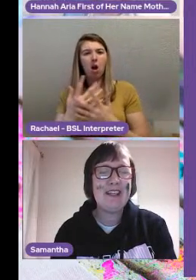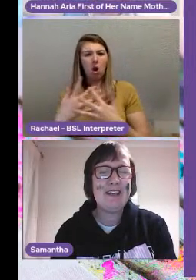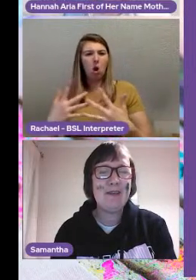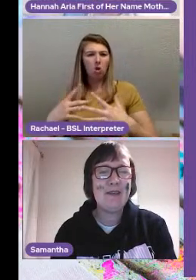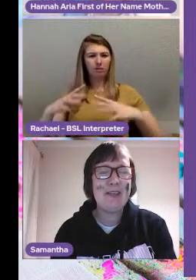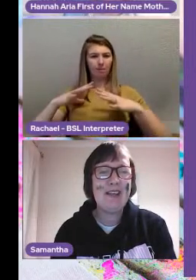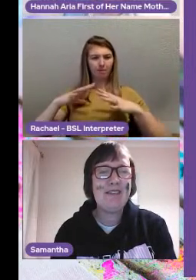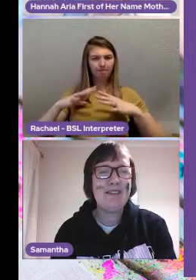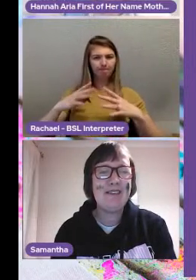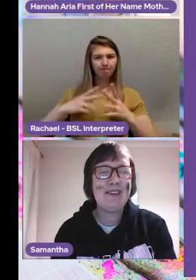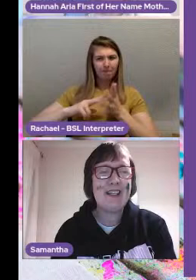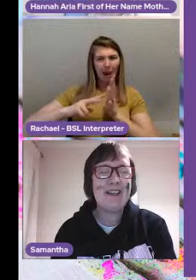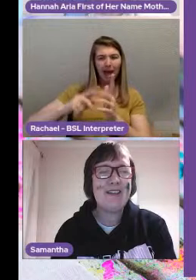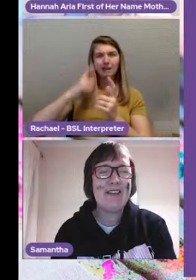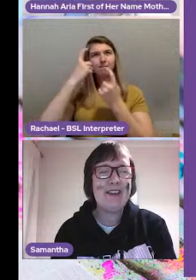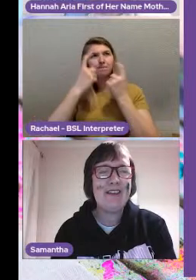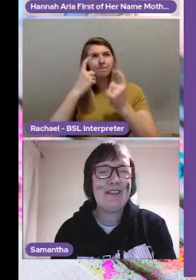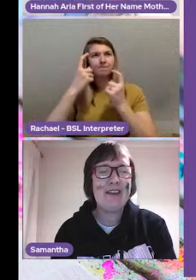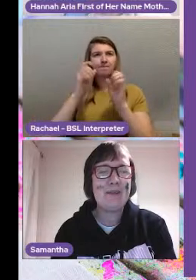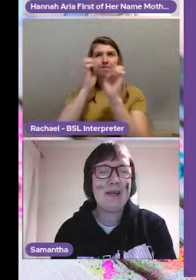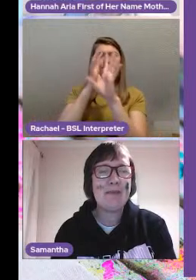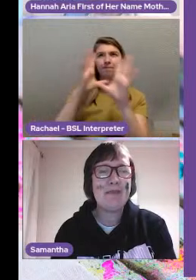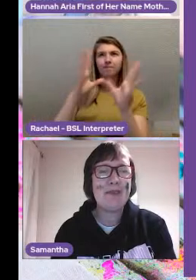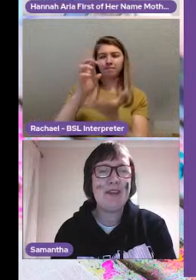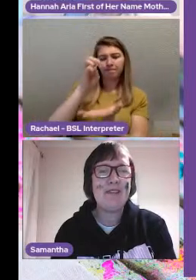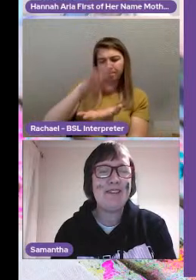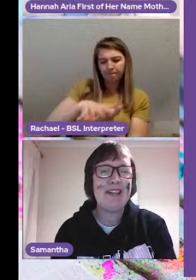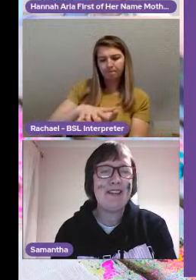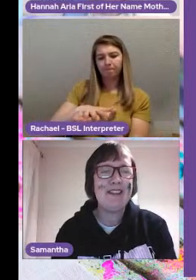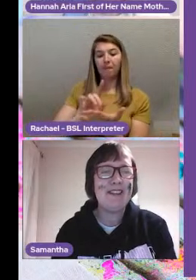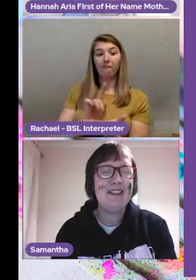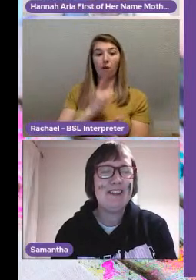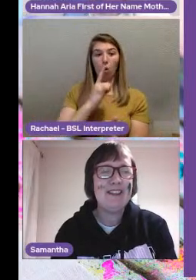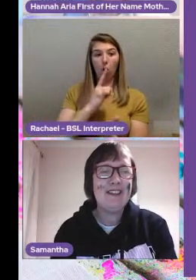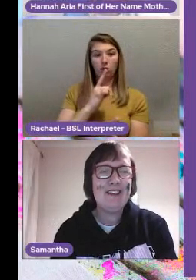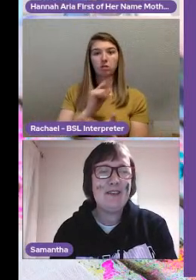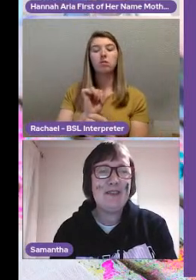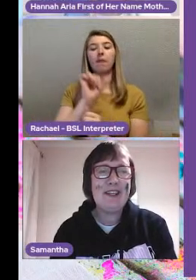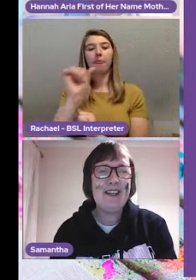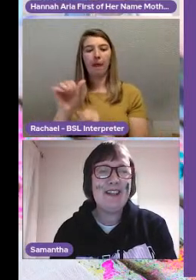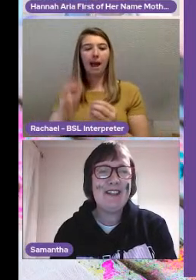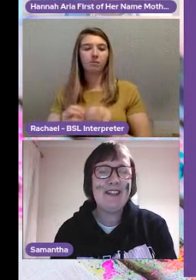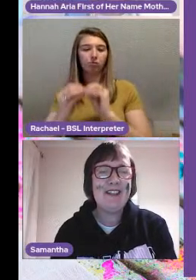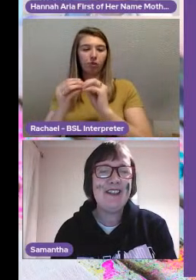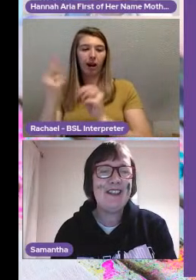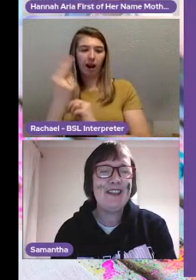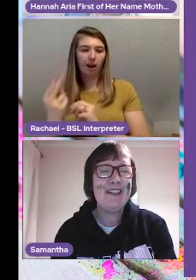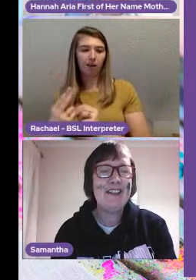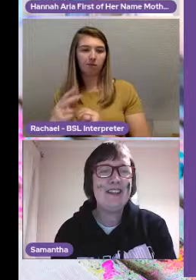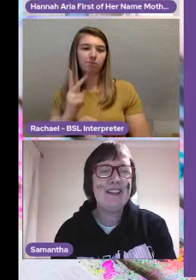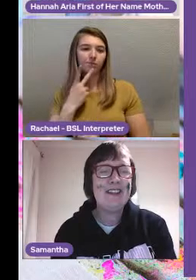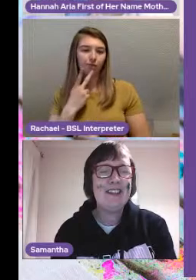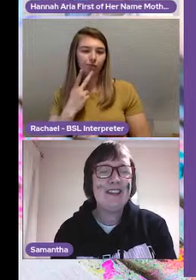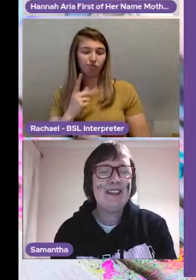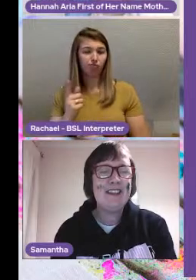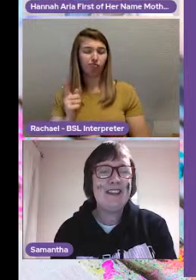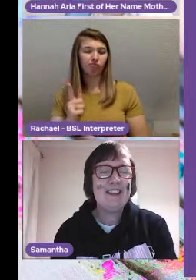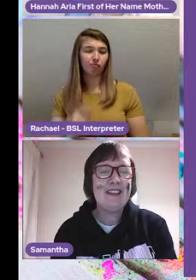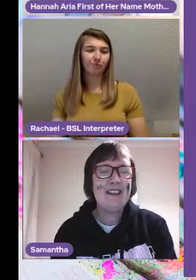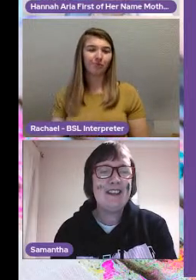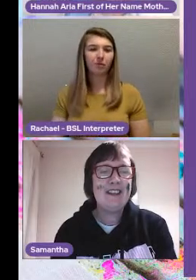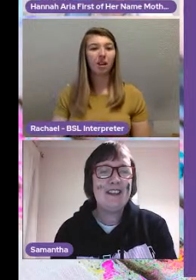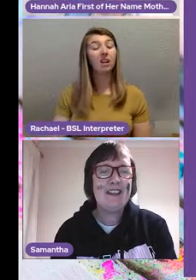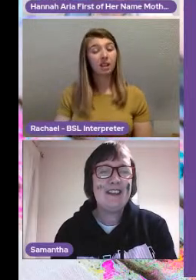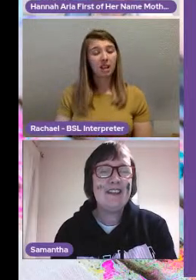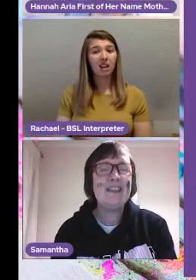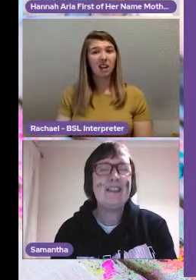But I think a lot of it is getting an idea down on paper first and then doing it. Yeah, because I guess we all